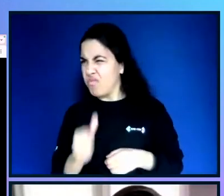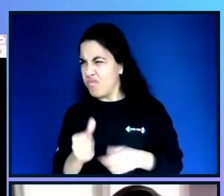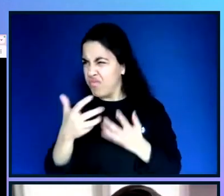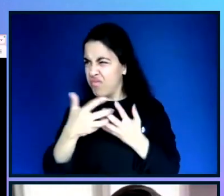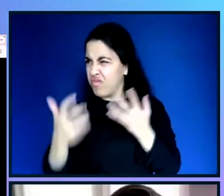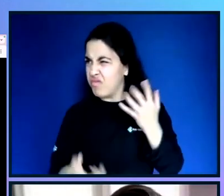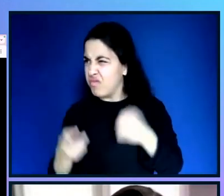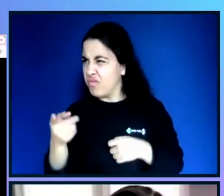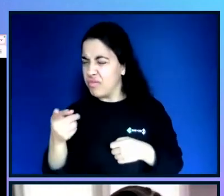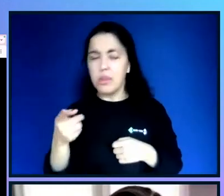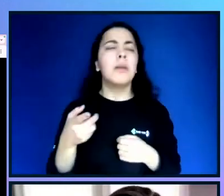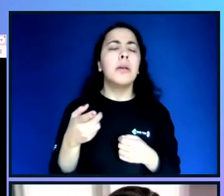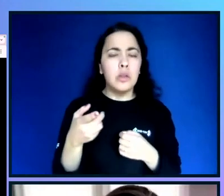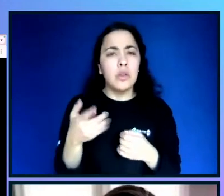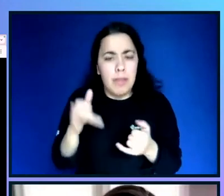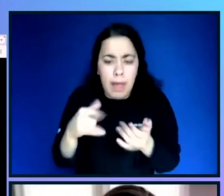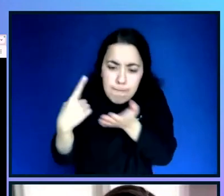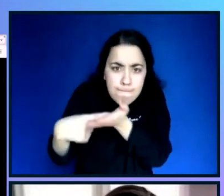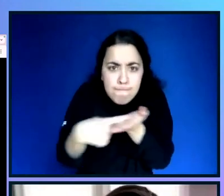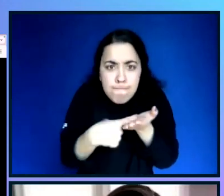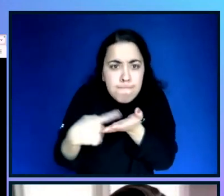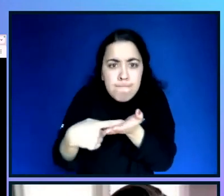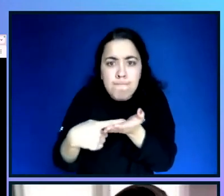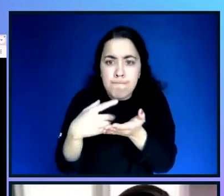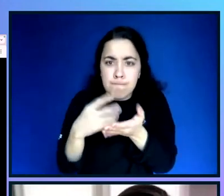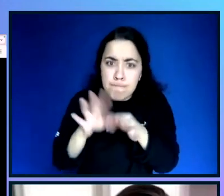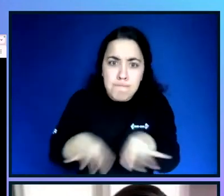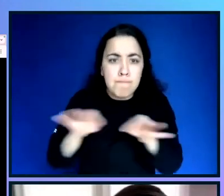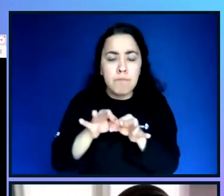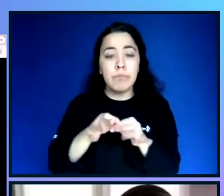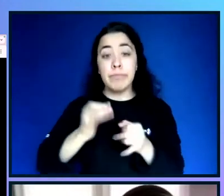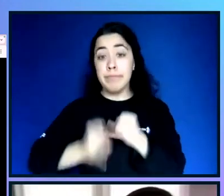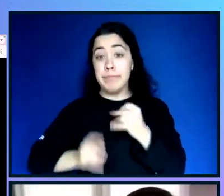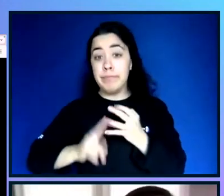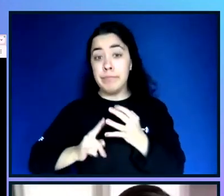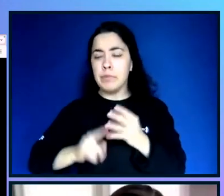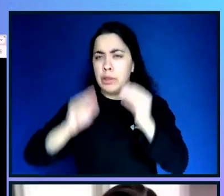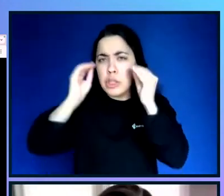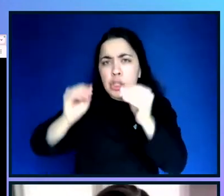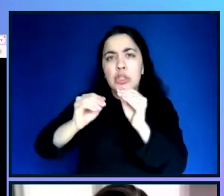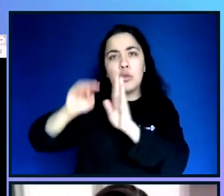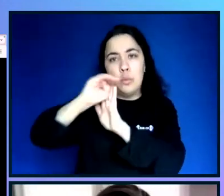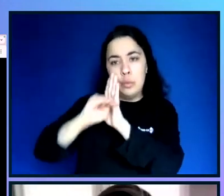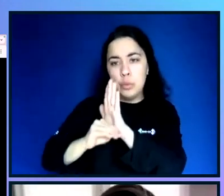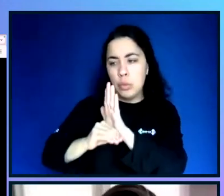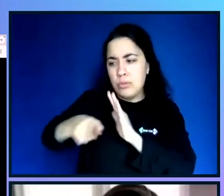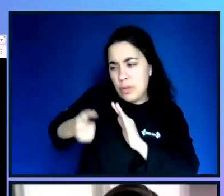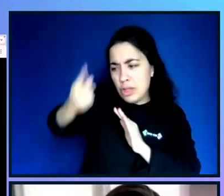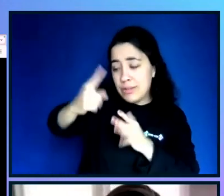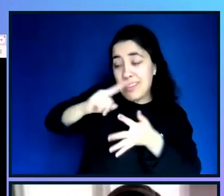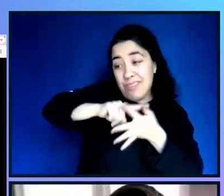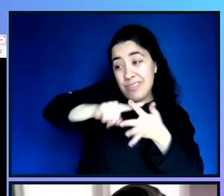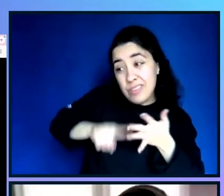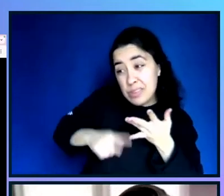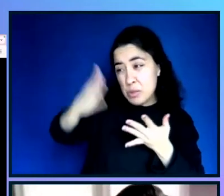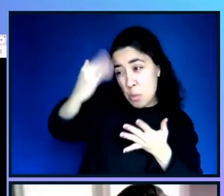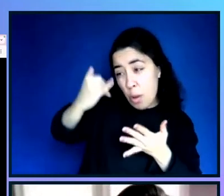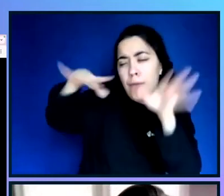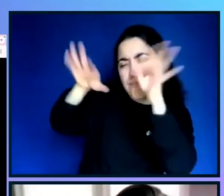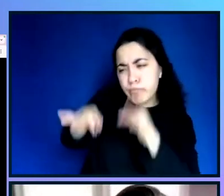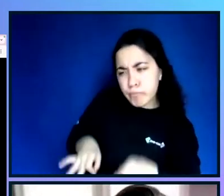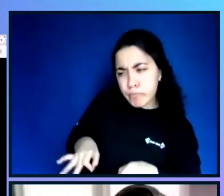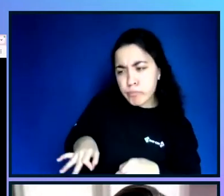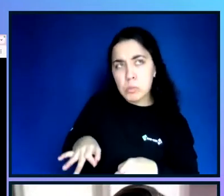least, teach people the rules, help them understand the what and the why for the rules, and help